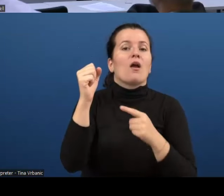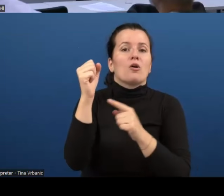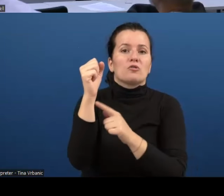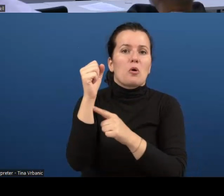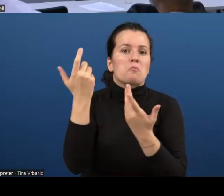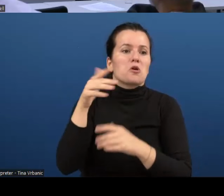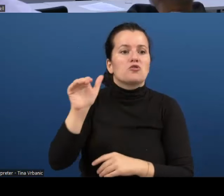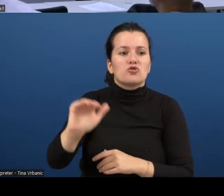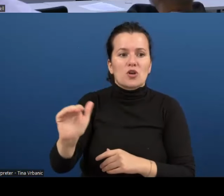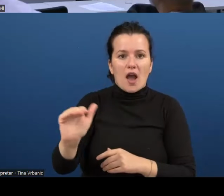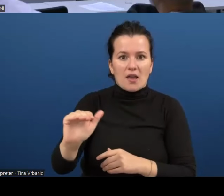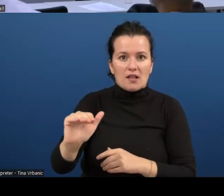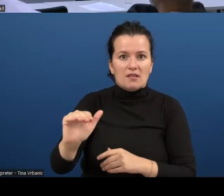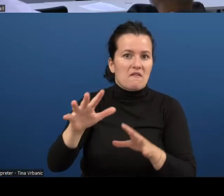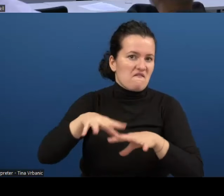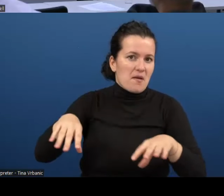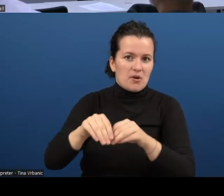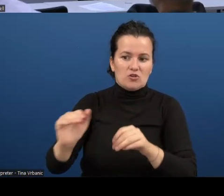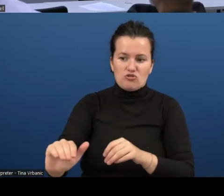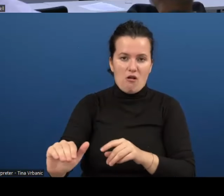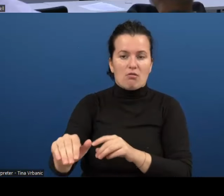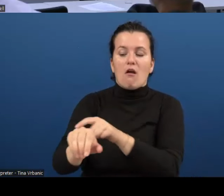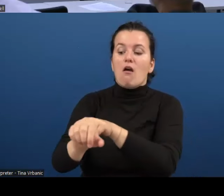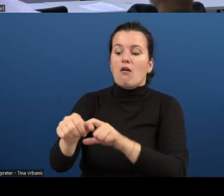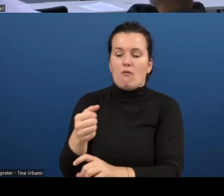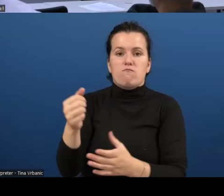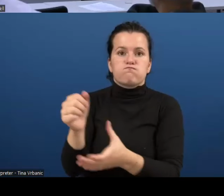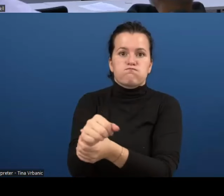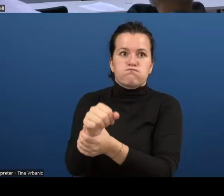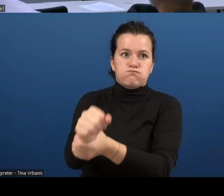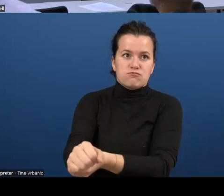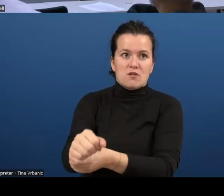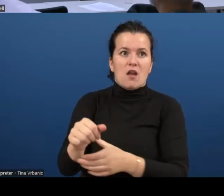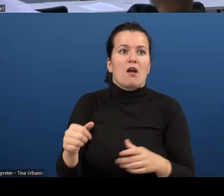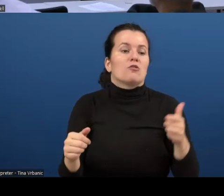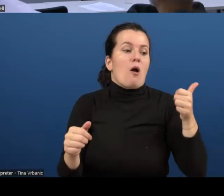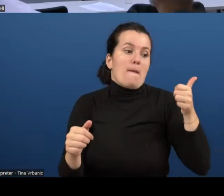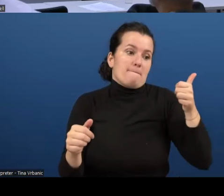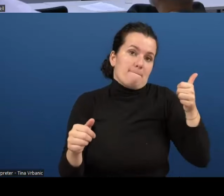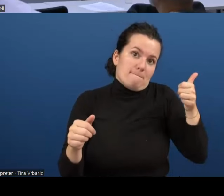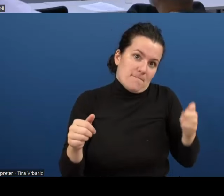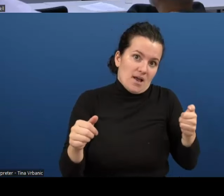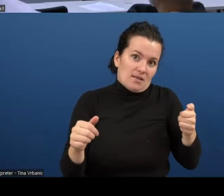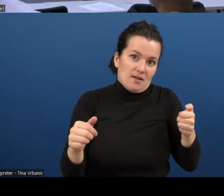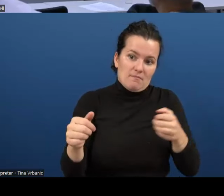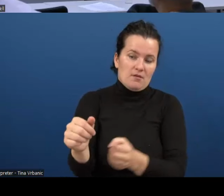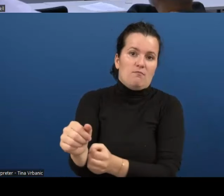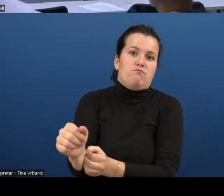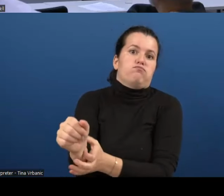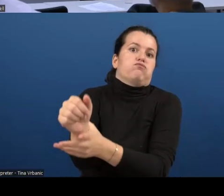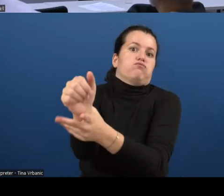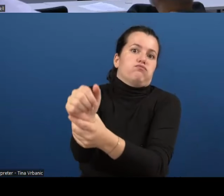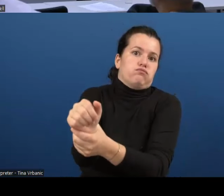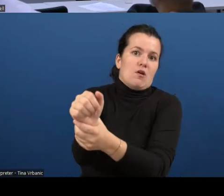children. Children are somewhere else, and you could press a button and then you could give a warm or a cold signal to the